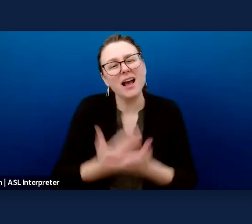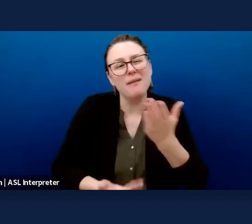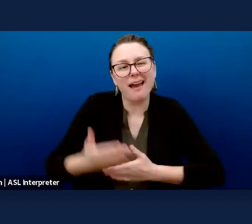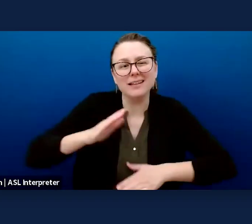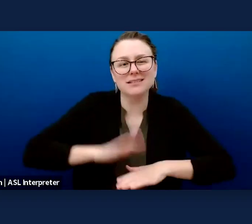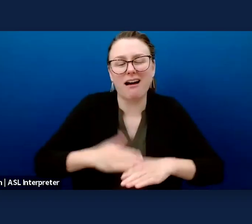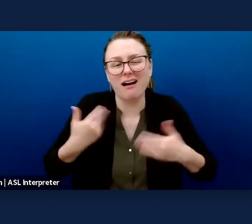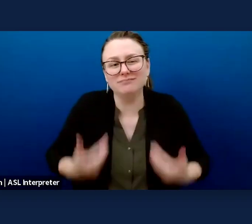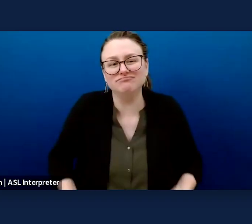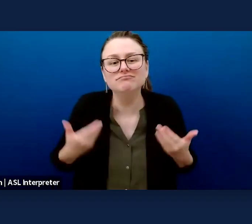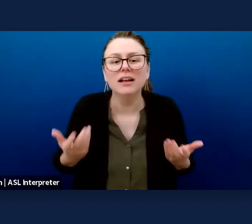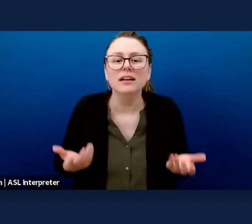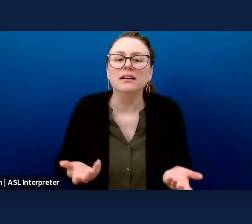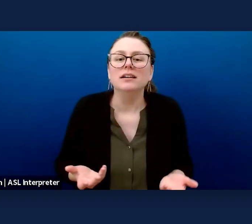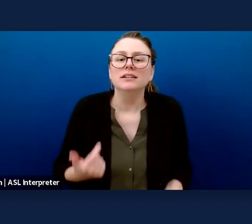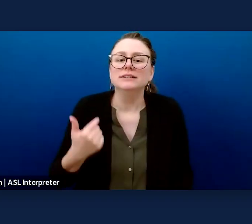hands-on-y, so